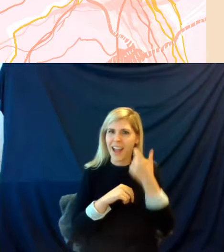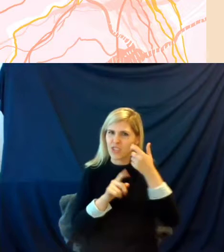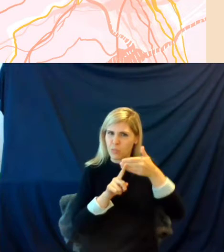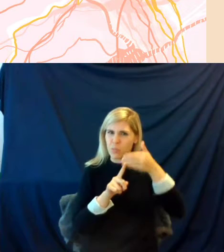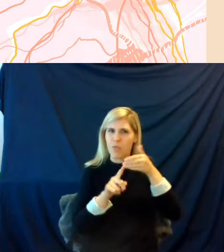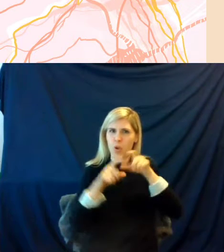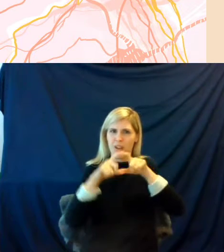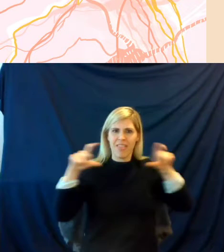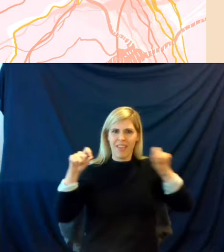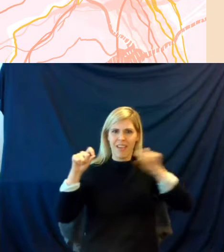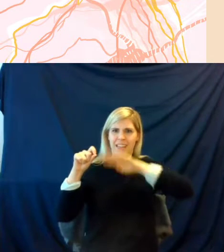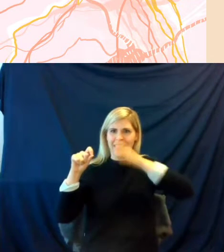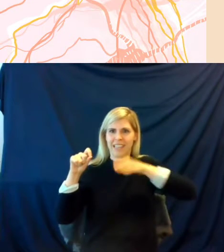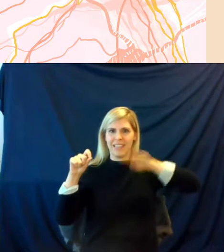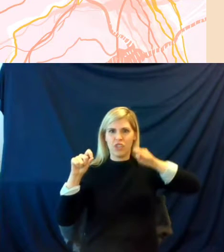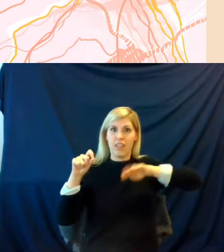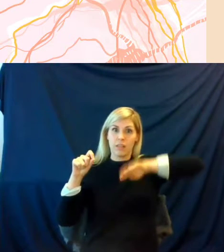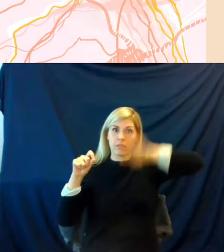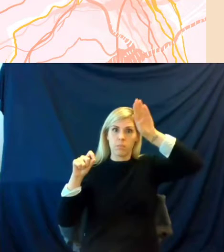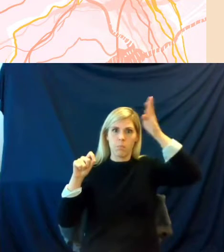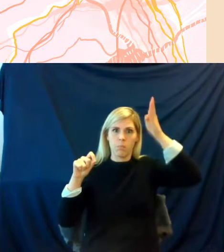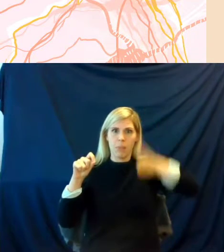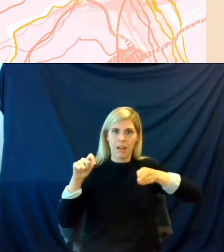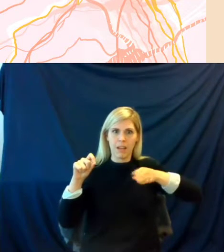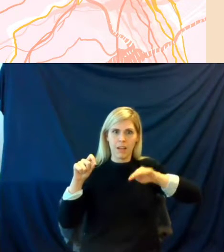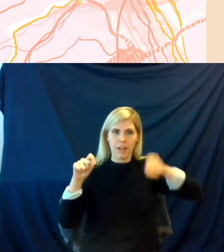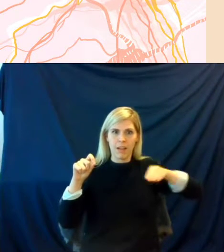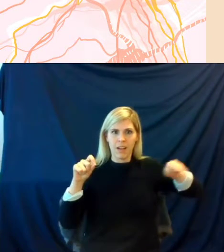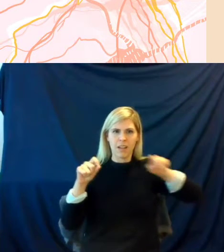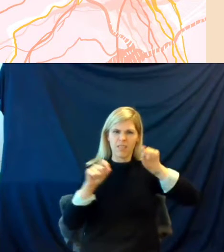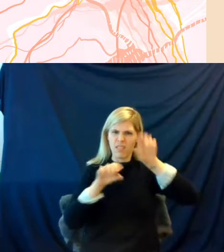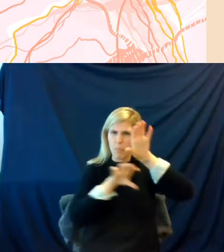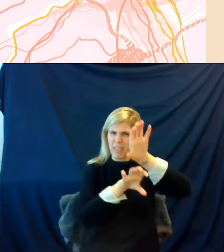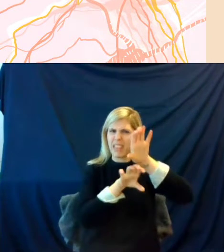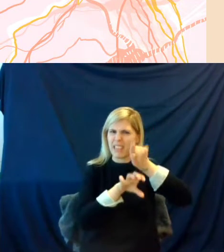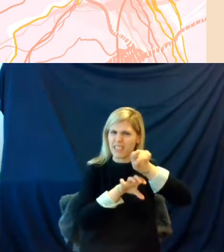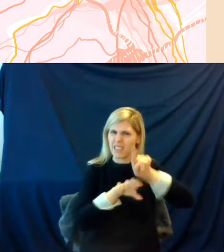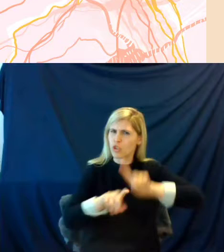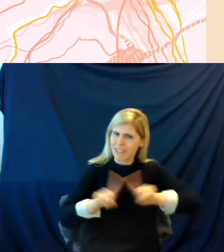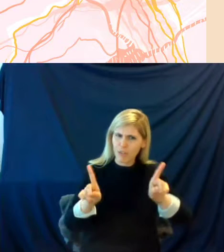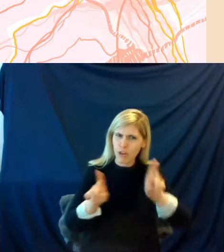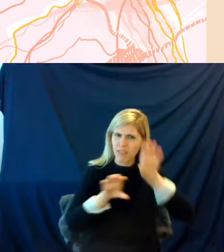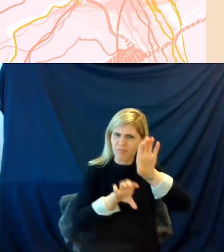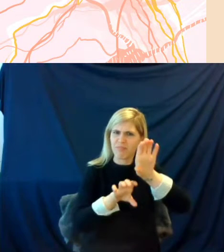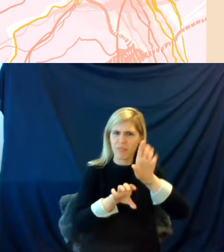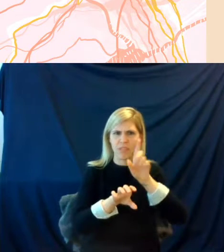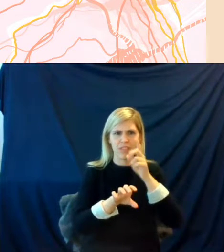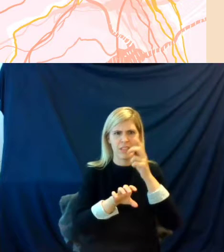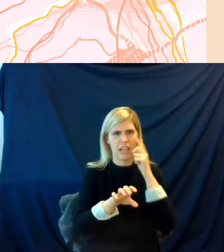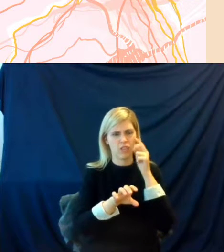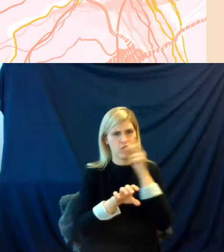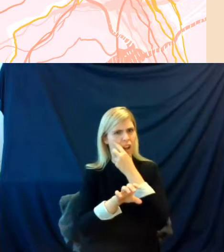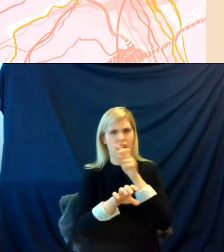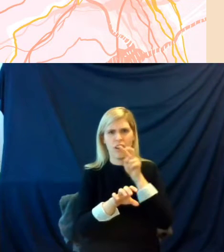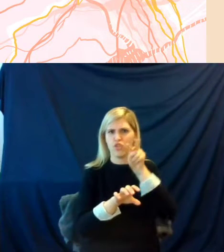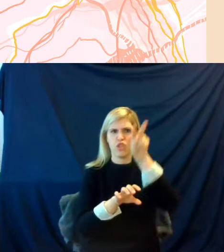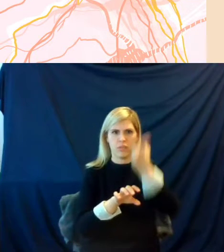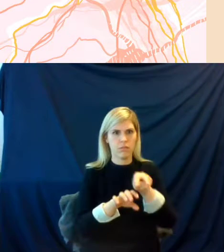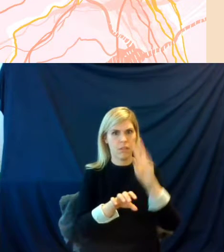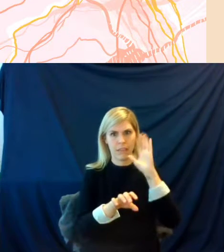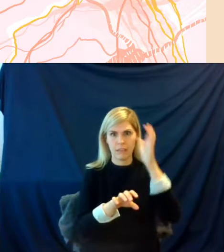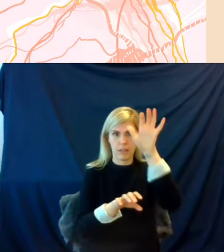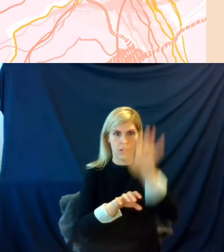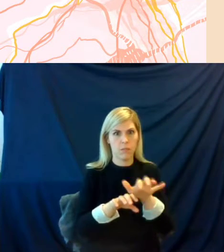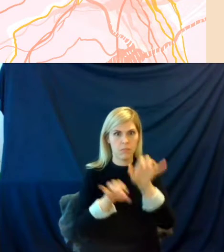that we saw in the EEG data and the waves, there's really nothing that sets these apart to the human eye. And